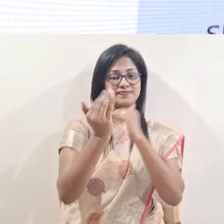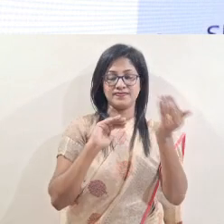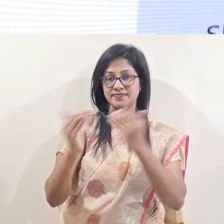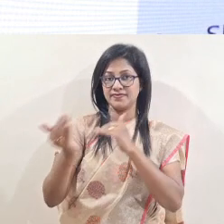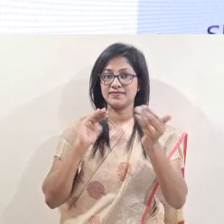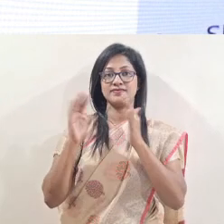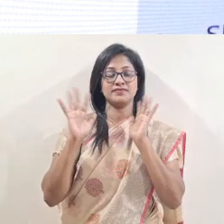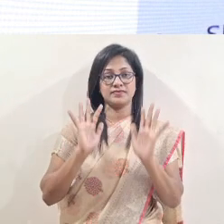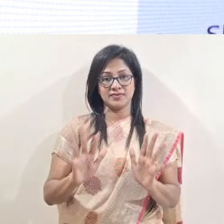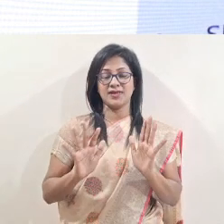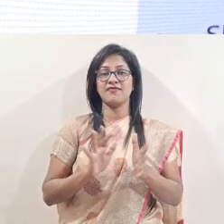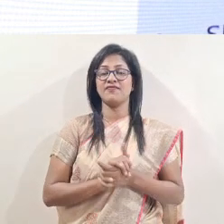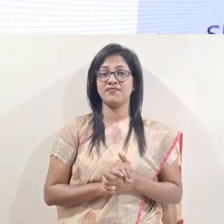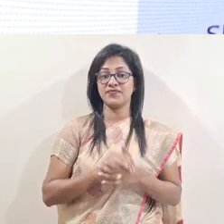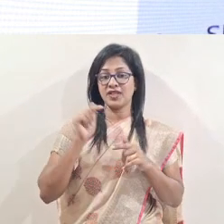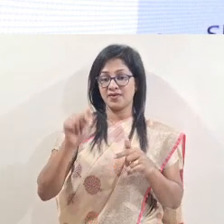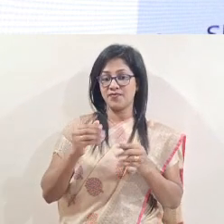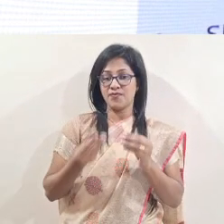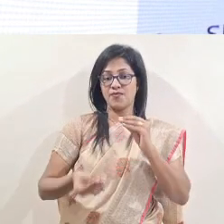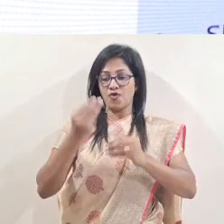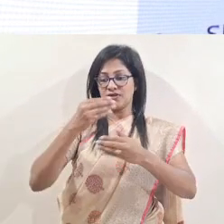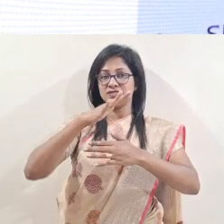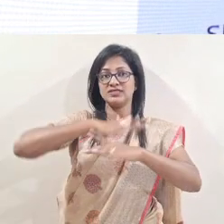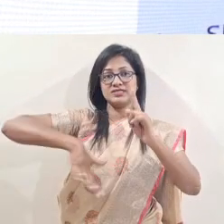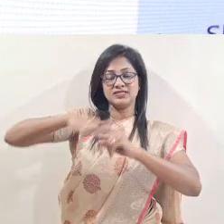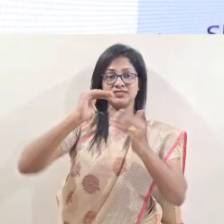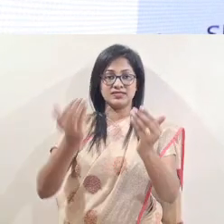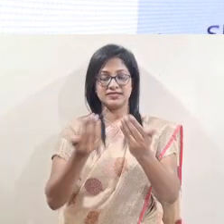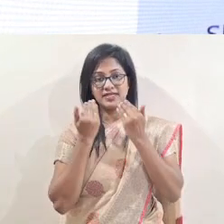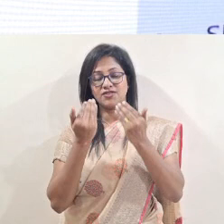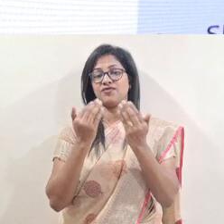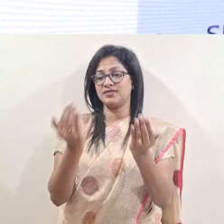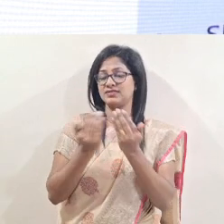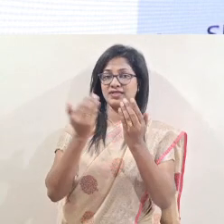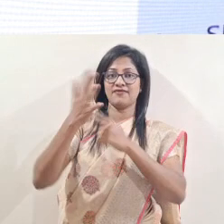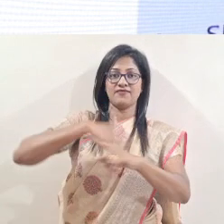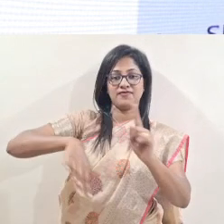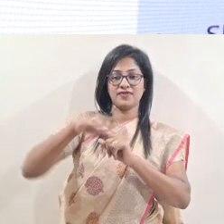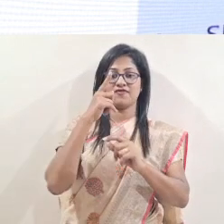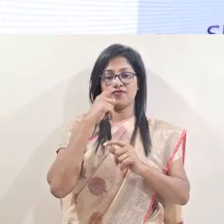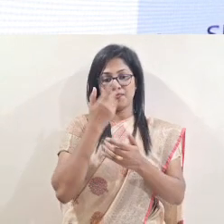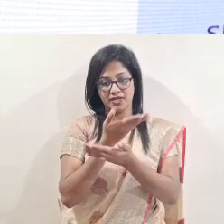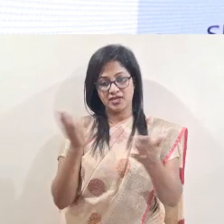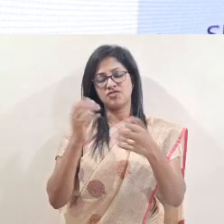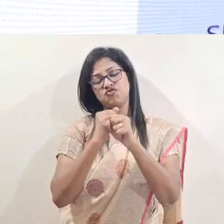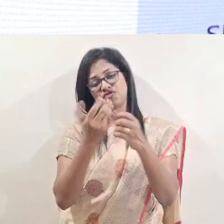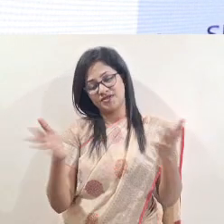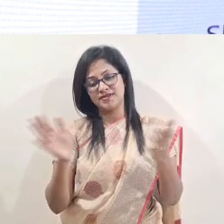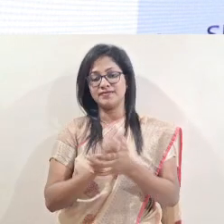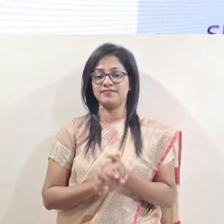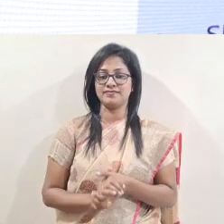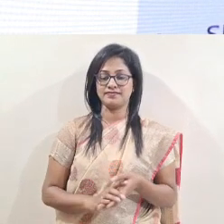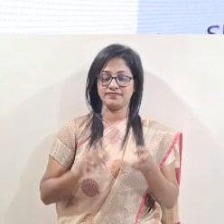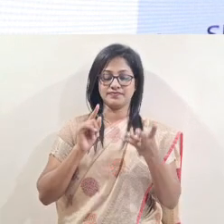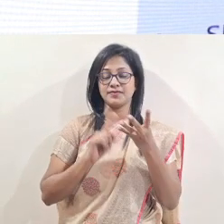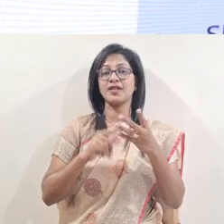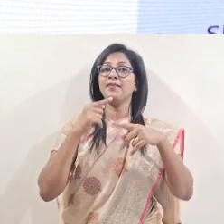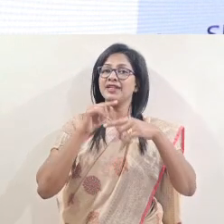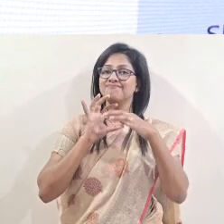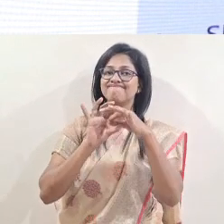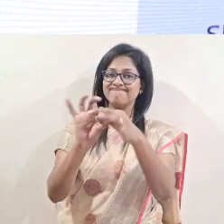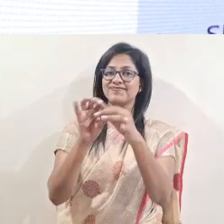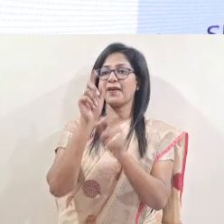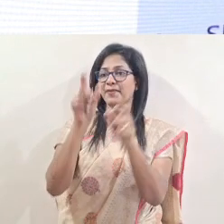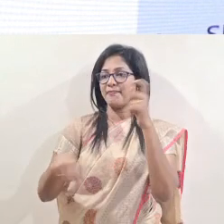a more secure and safe environment for the women and overall in general. It creates a sense of belongingness to the people and